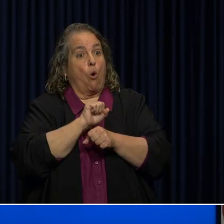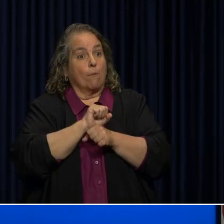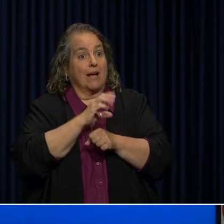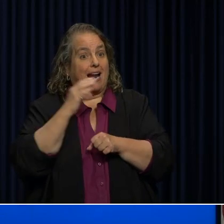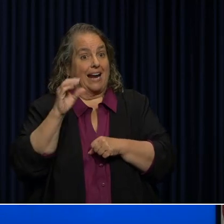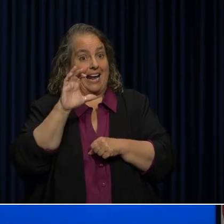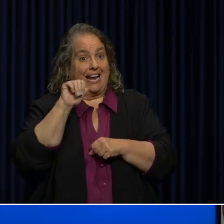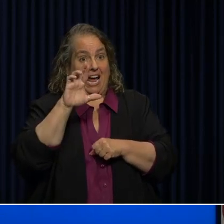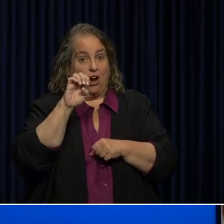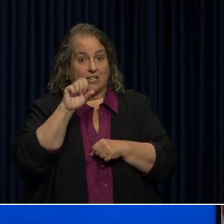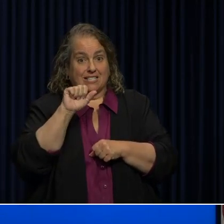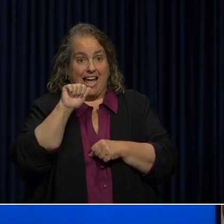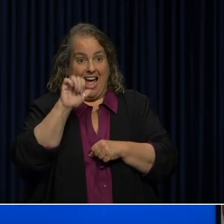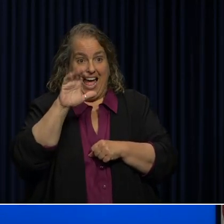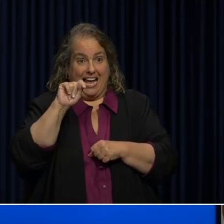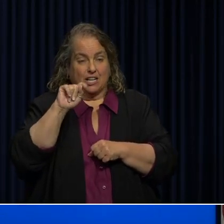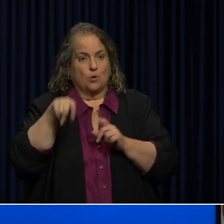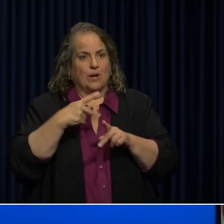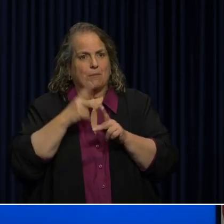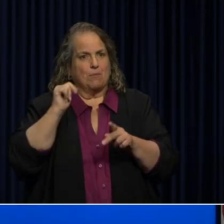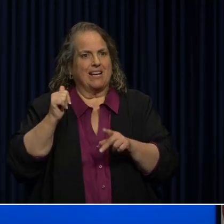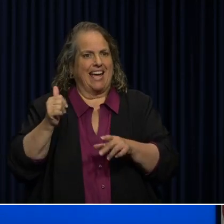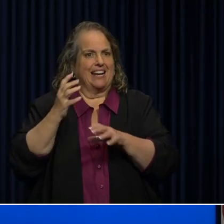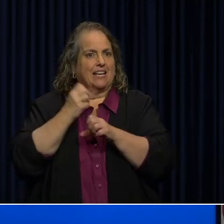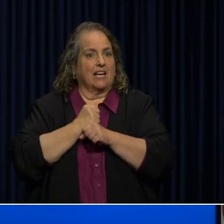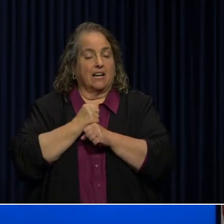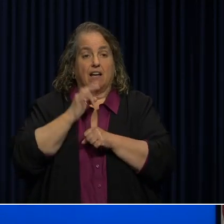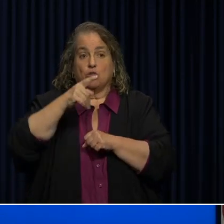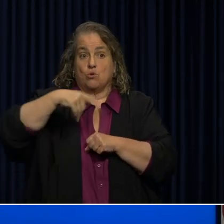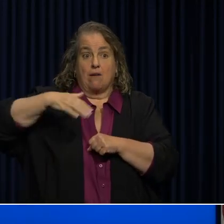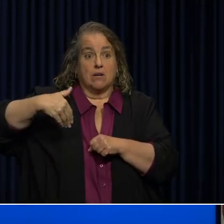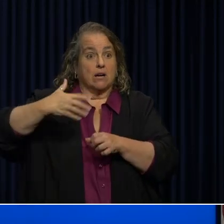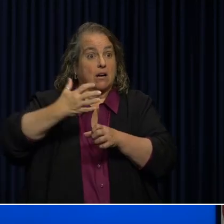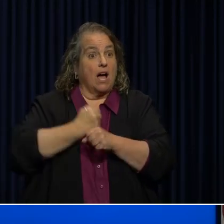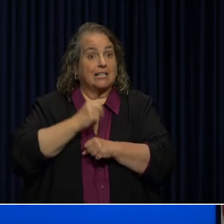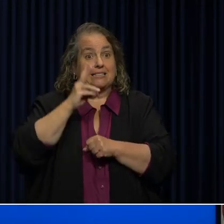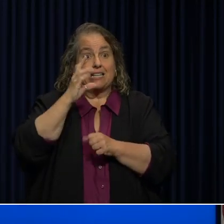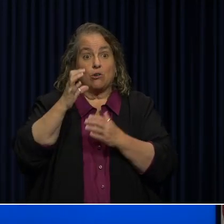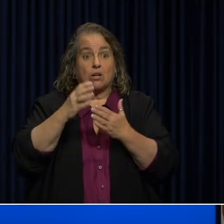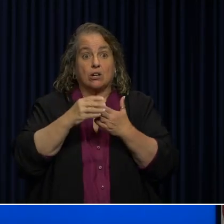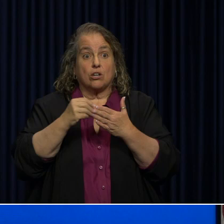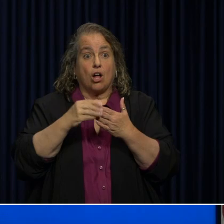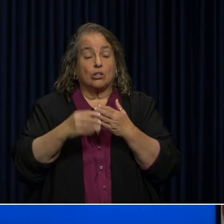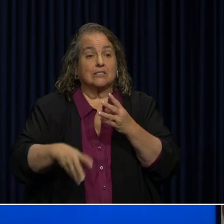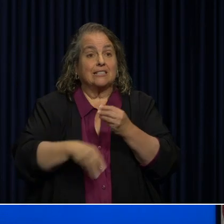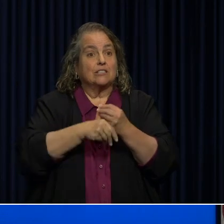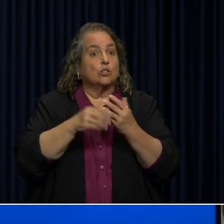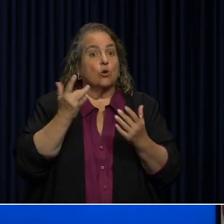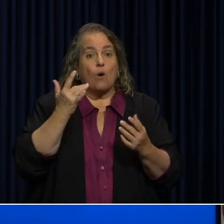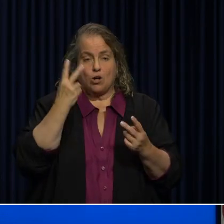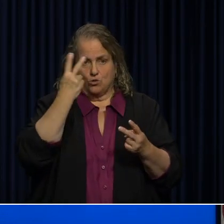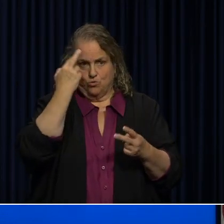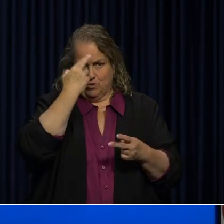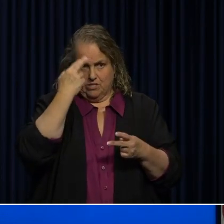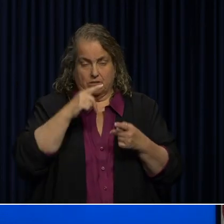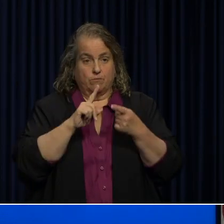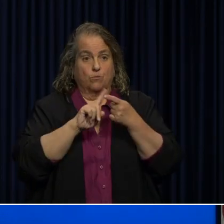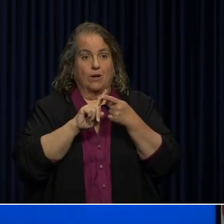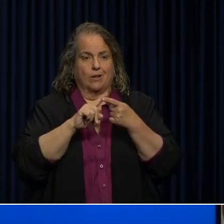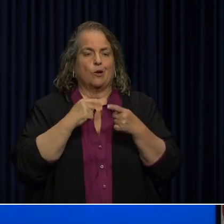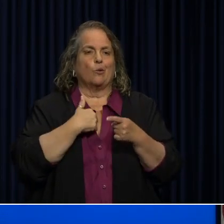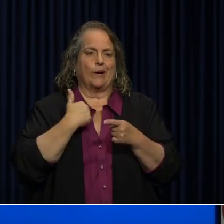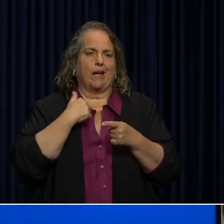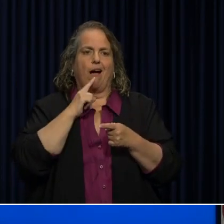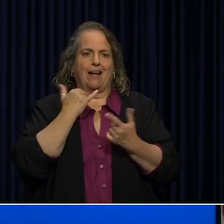it. There are 2 reasons why someone might not have received the additional $600 yet. Number 1, we're running about a